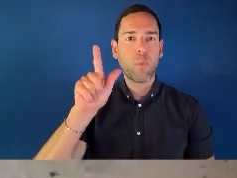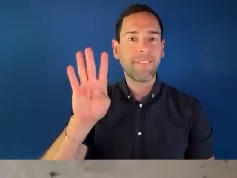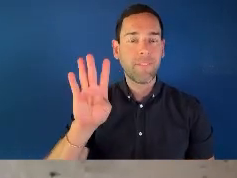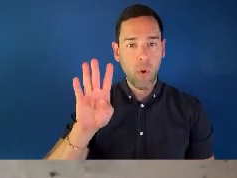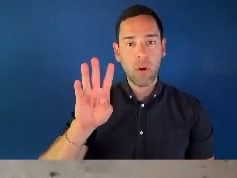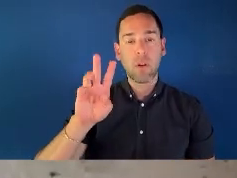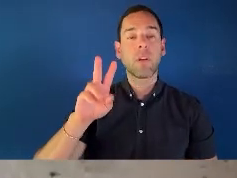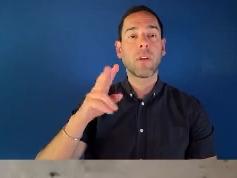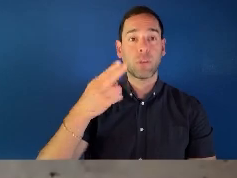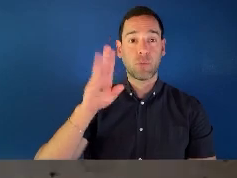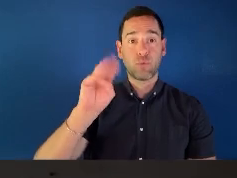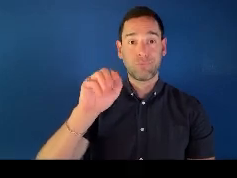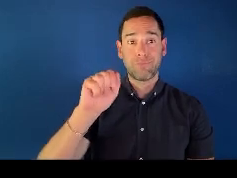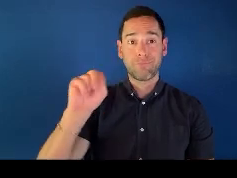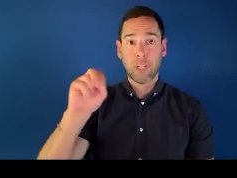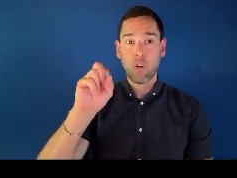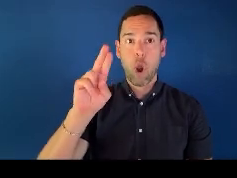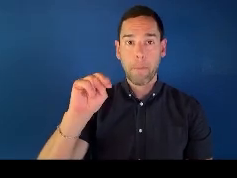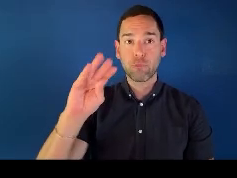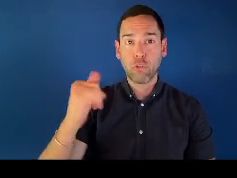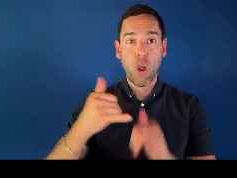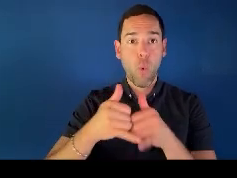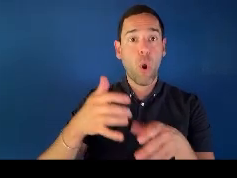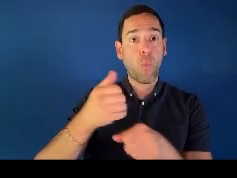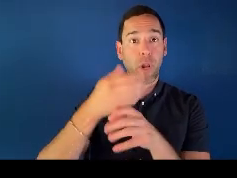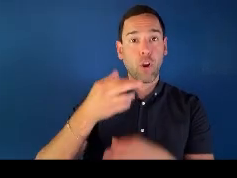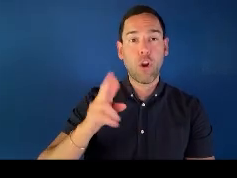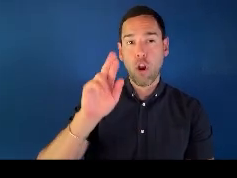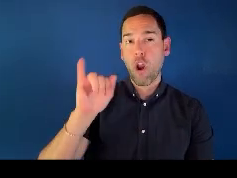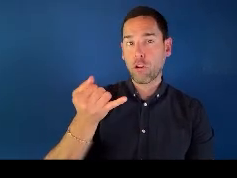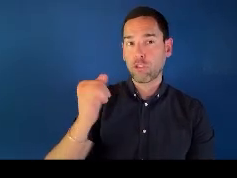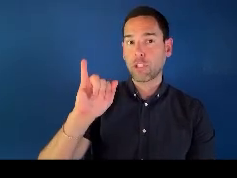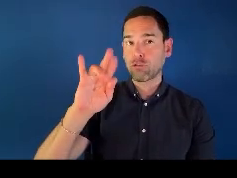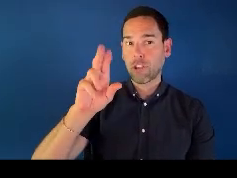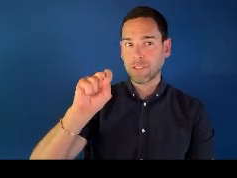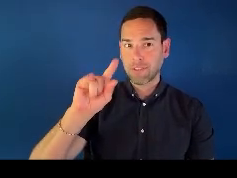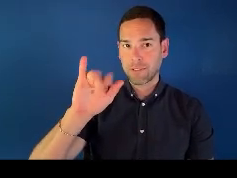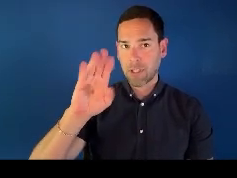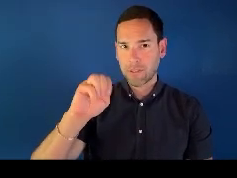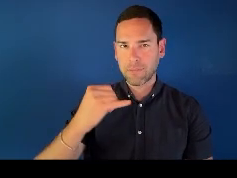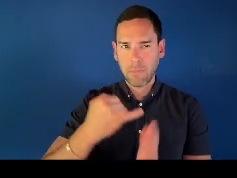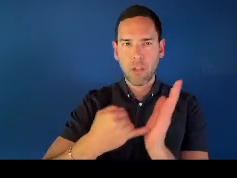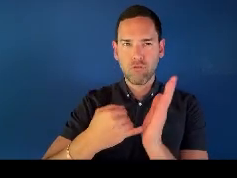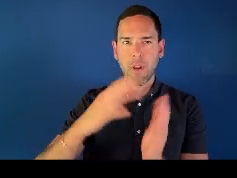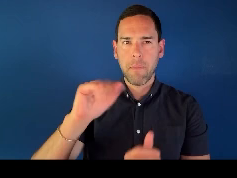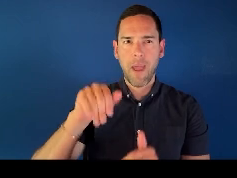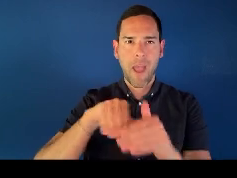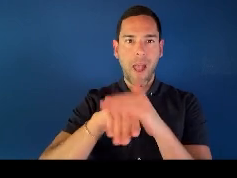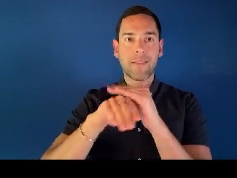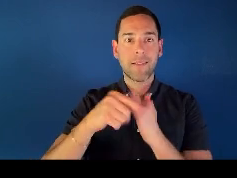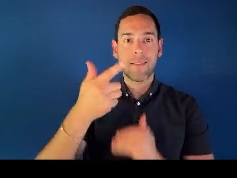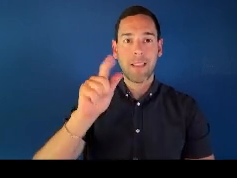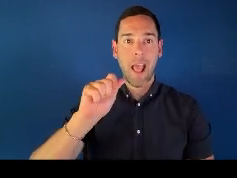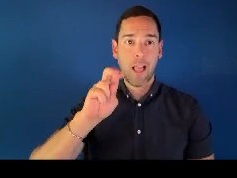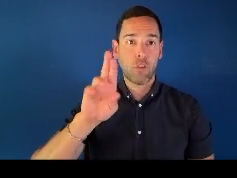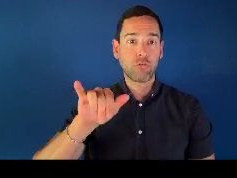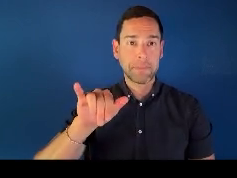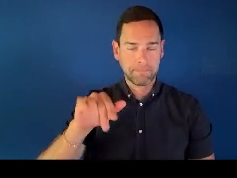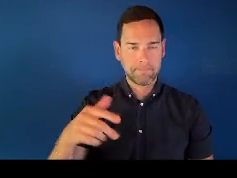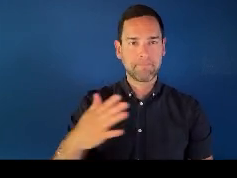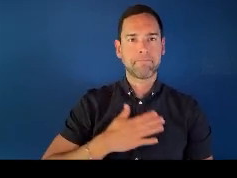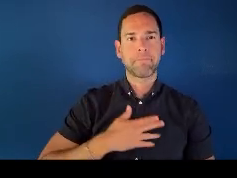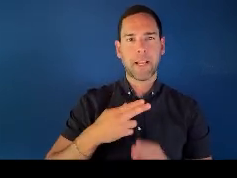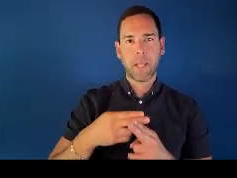And for an image description, there is a non-binary white person on the screen wearing a